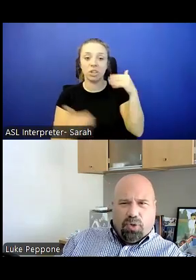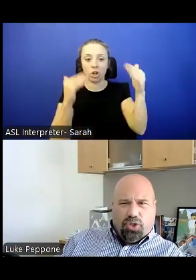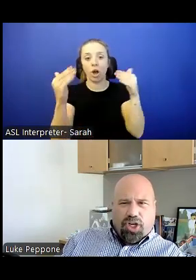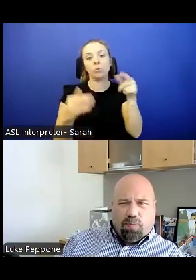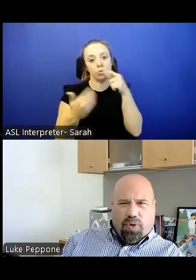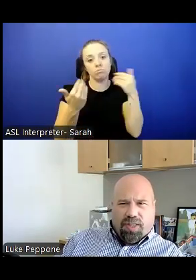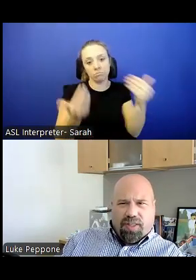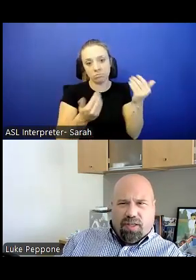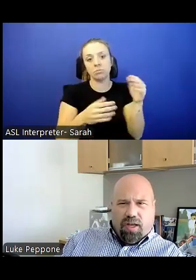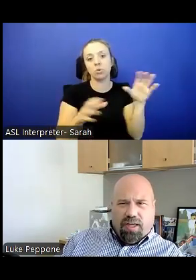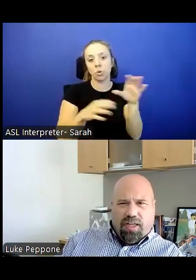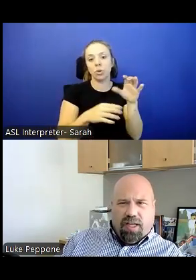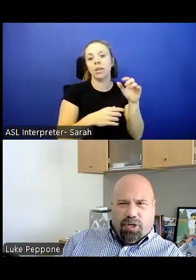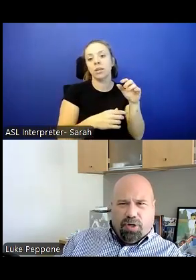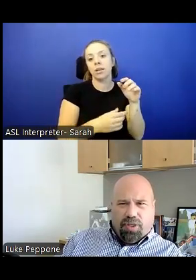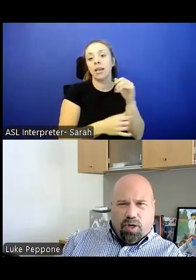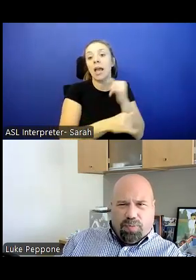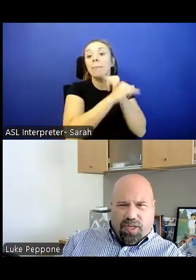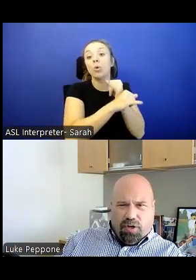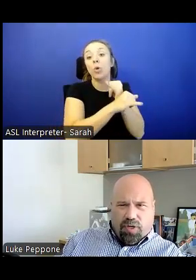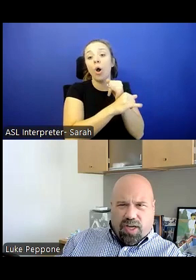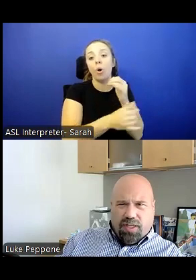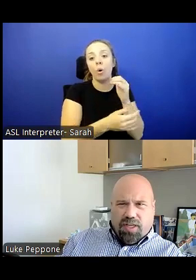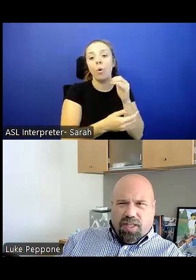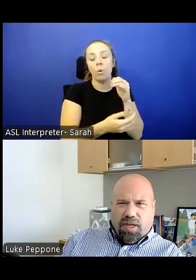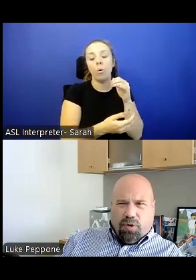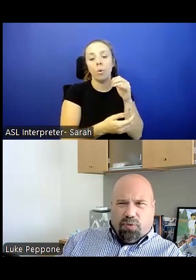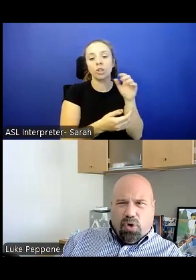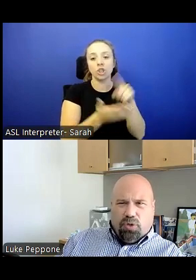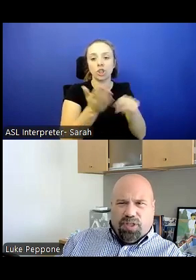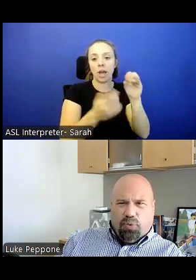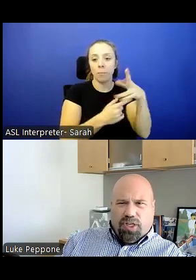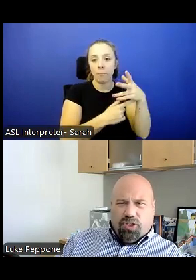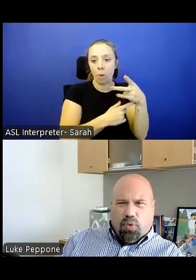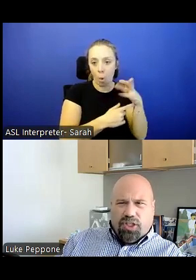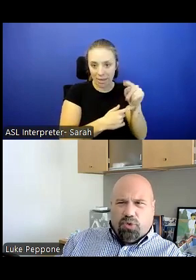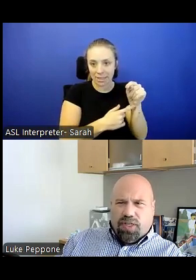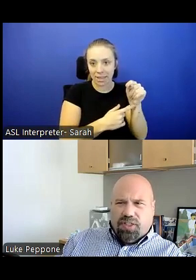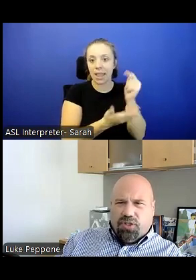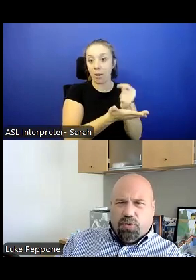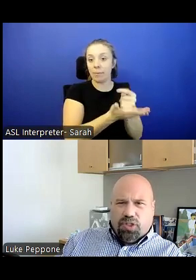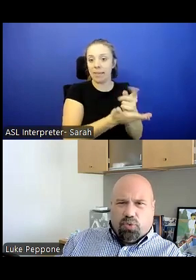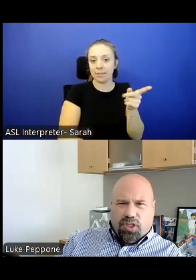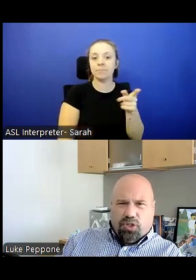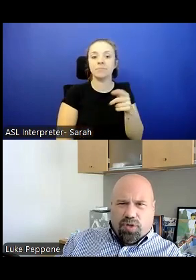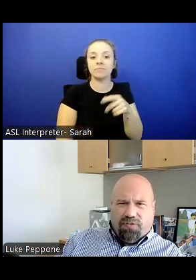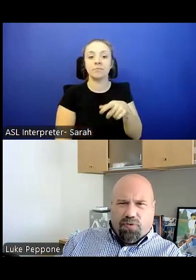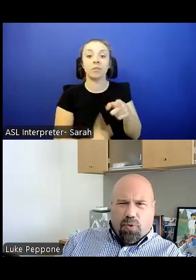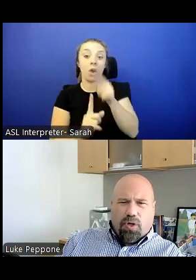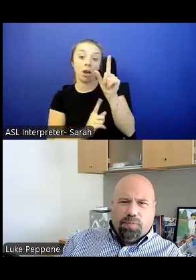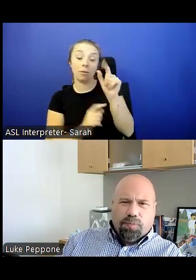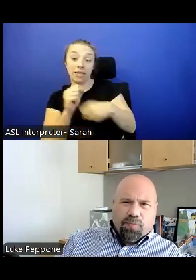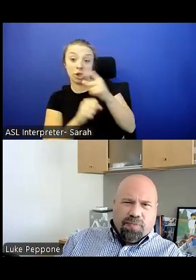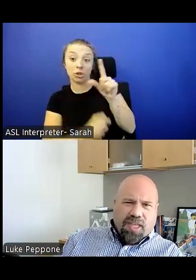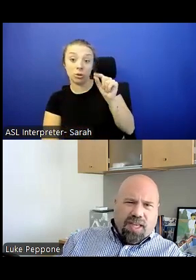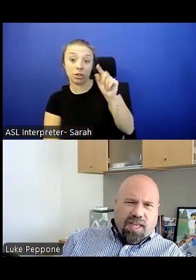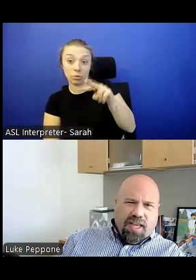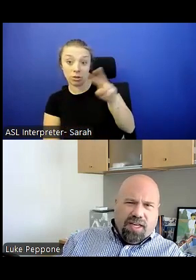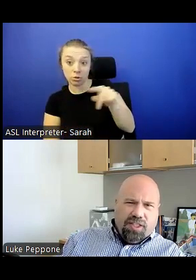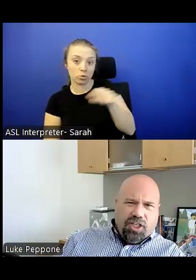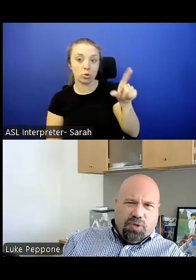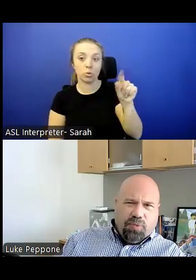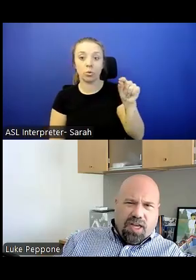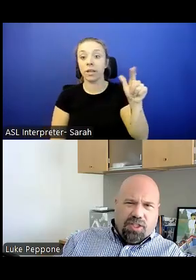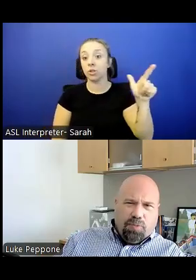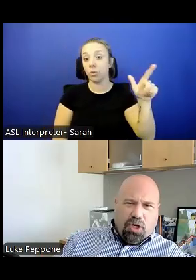or immune checkpoint inhibitor therapy. Okay. They were enrolled between 2022 and 2024.